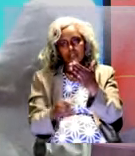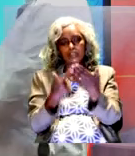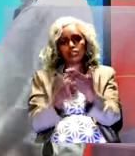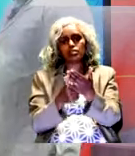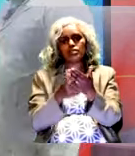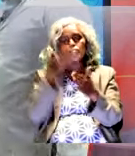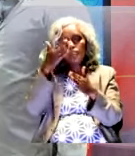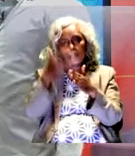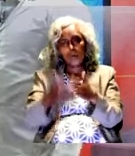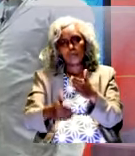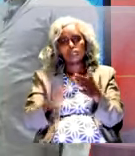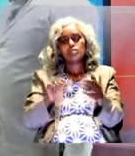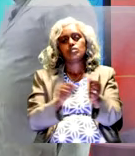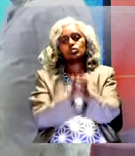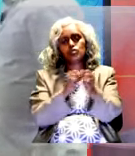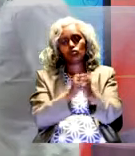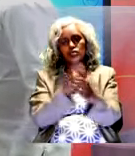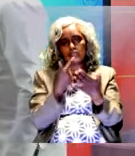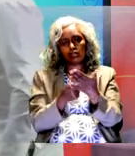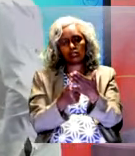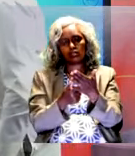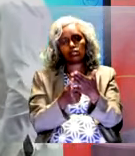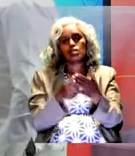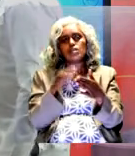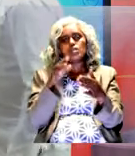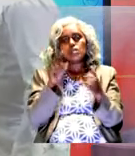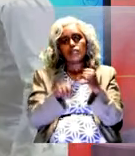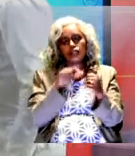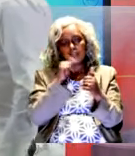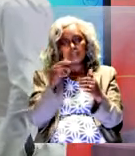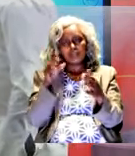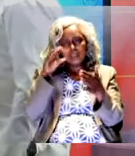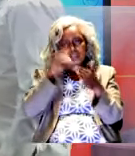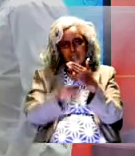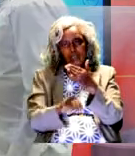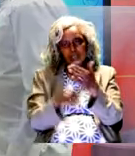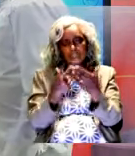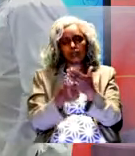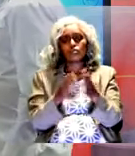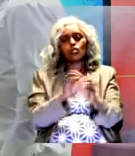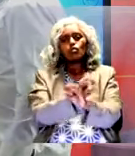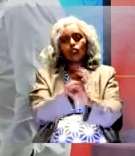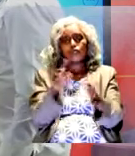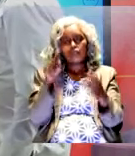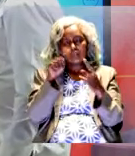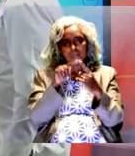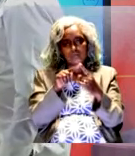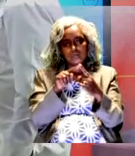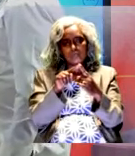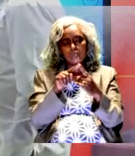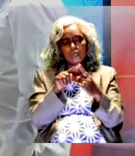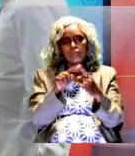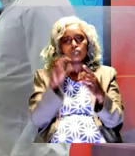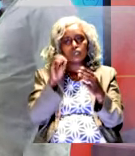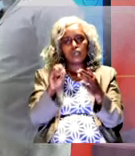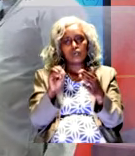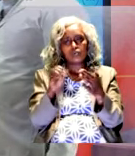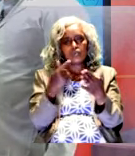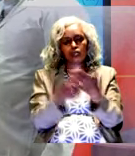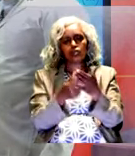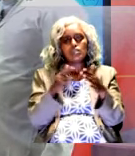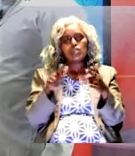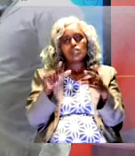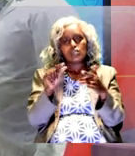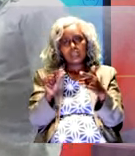bounded sequence. So at infinity, since it is decreasing, it converges to 0. It's the least